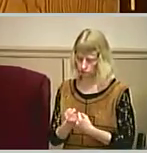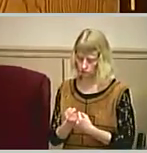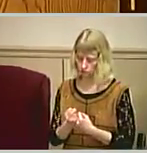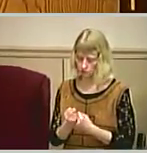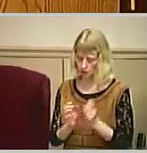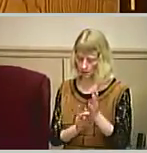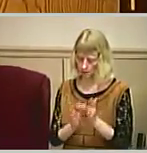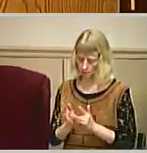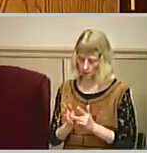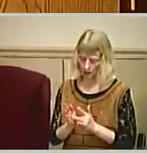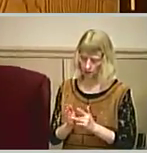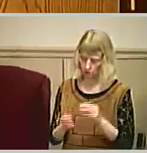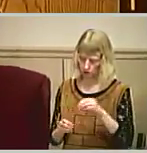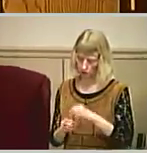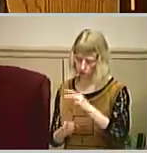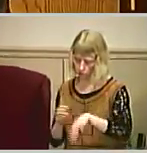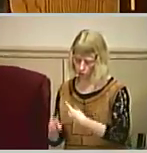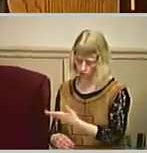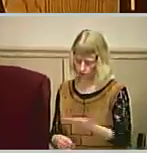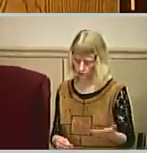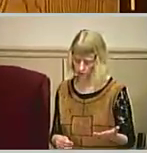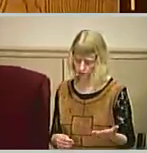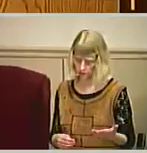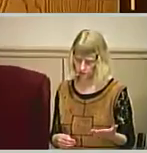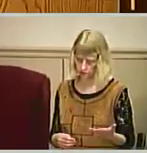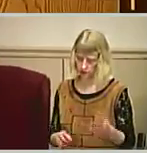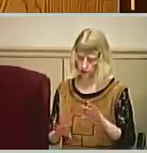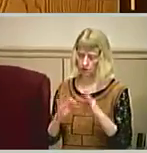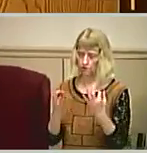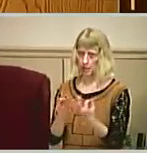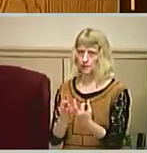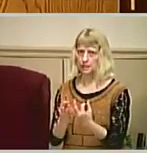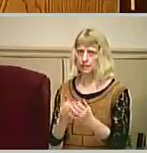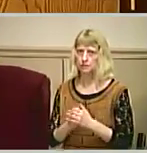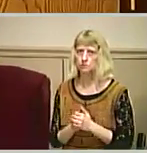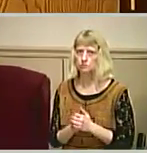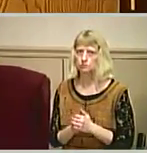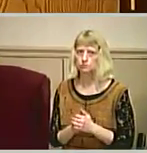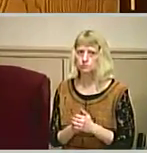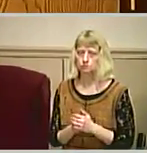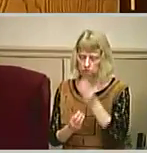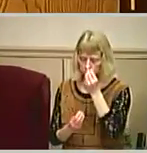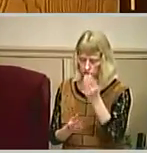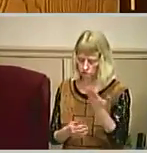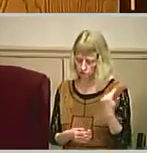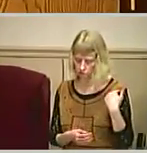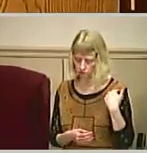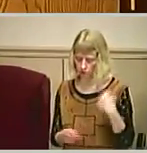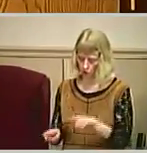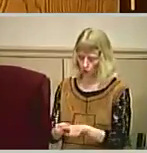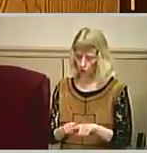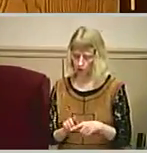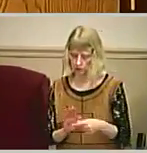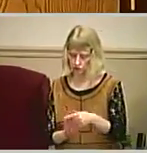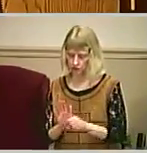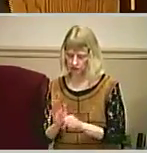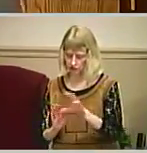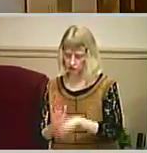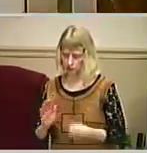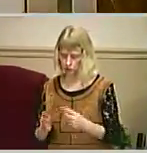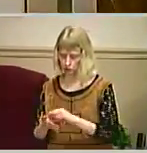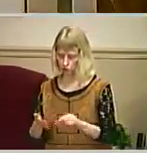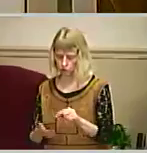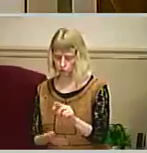biblical worldview in all three of God's institutions. Number one, for the family. As I said earlier, according to Genesis chapter 2 and